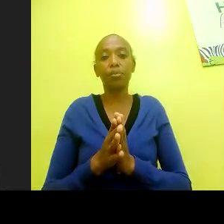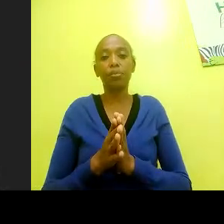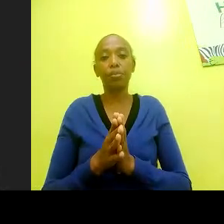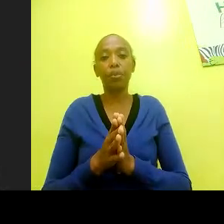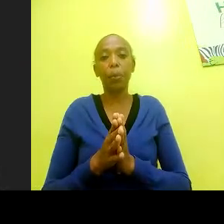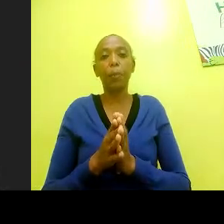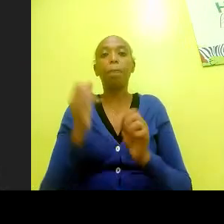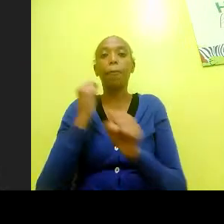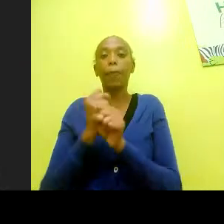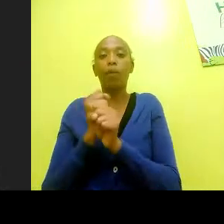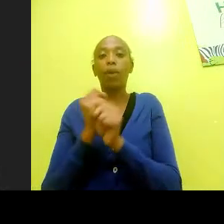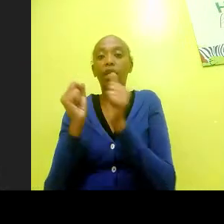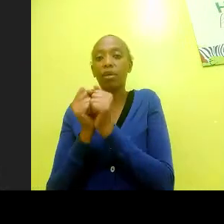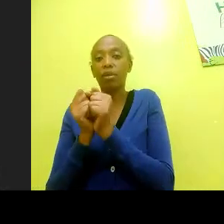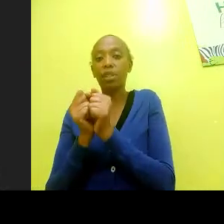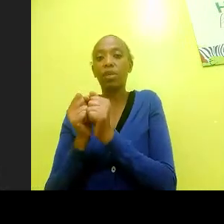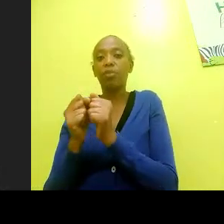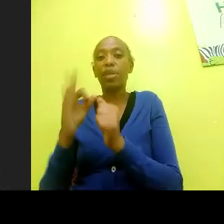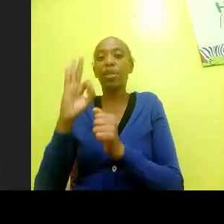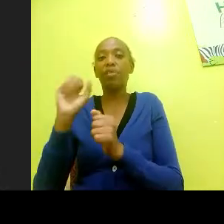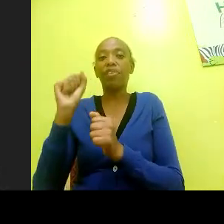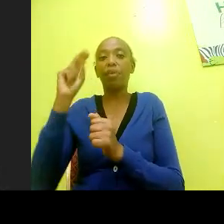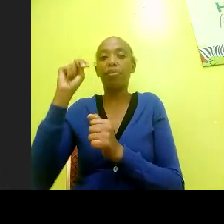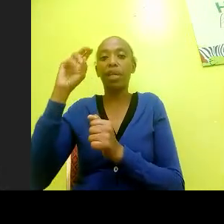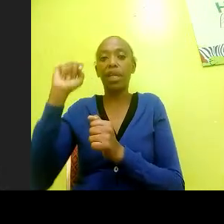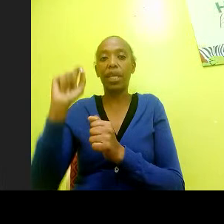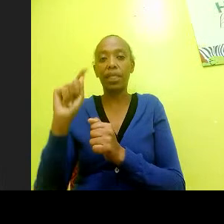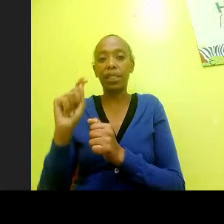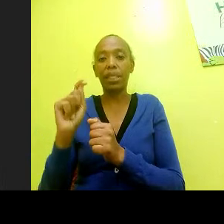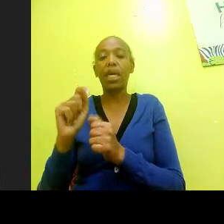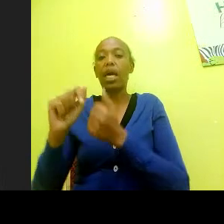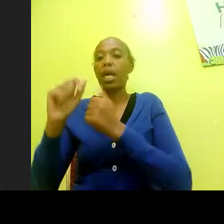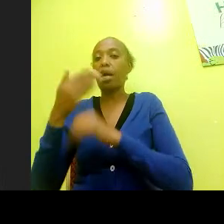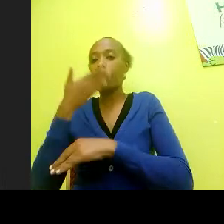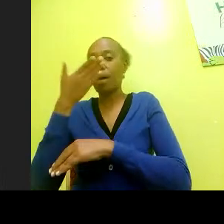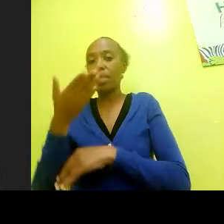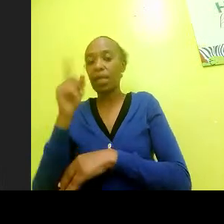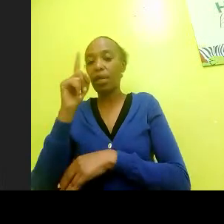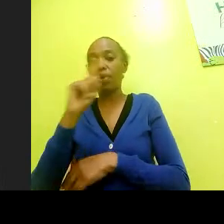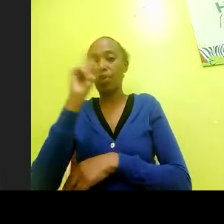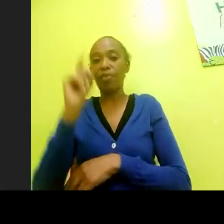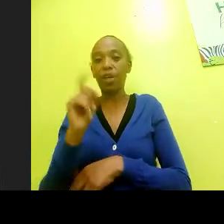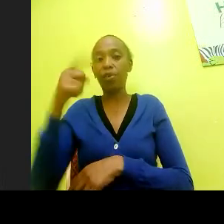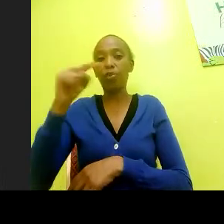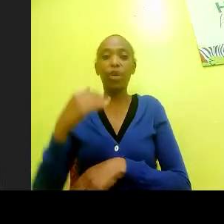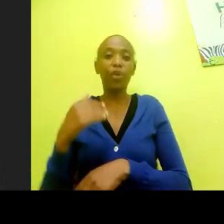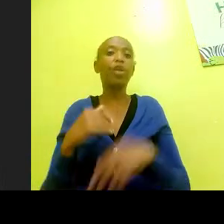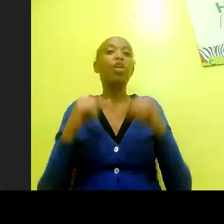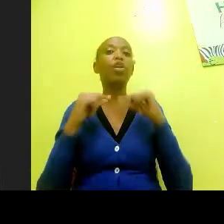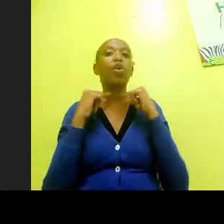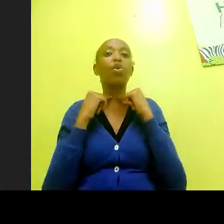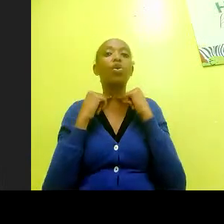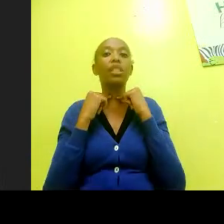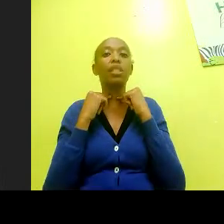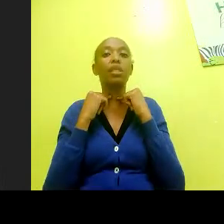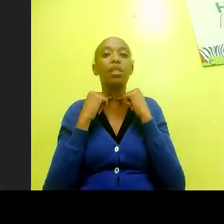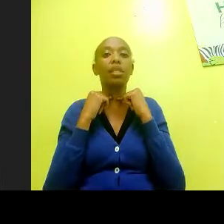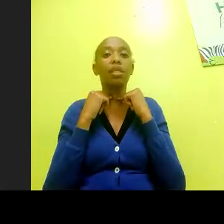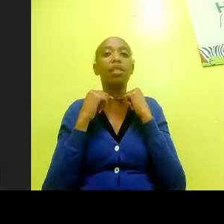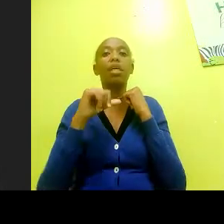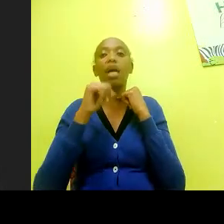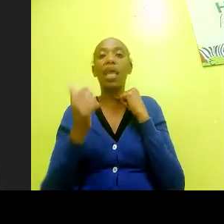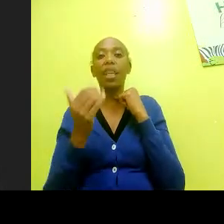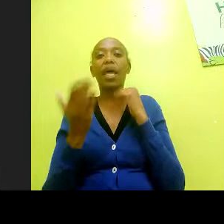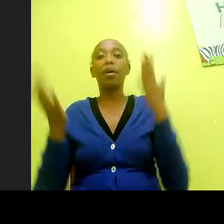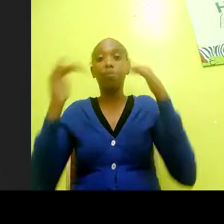with Femnet, and here I'm responding to one of the questions, we will host a series of